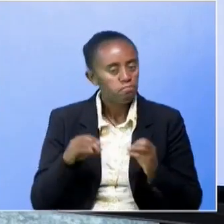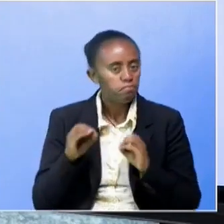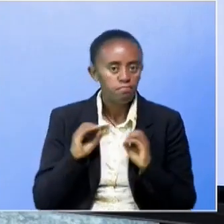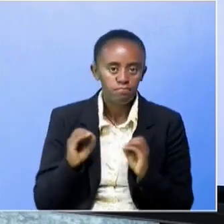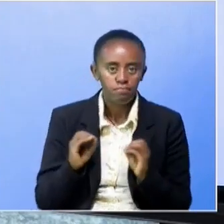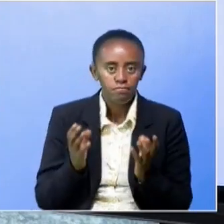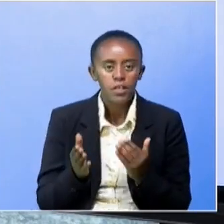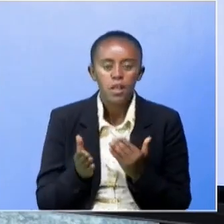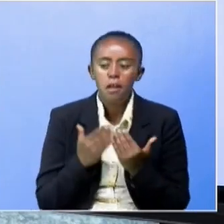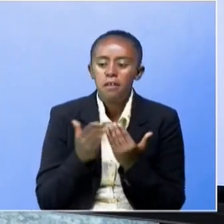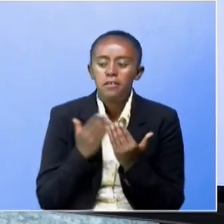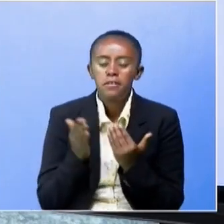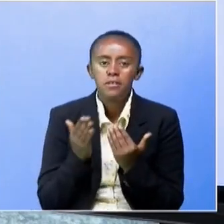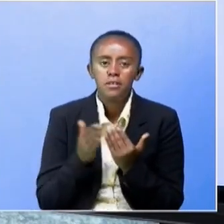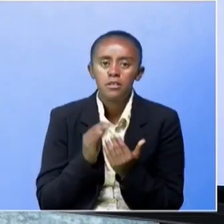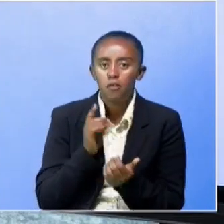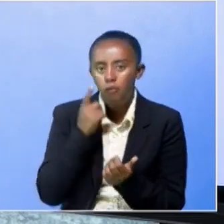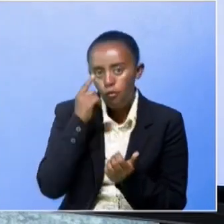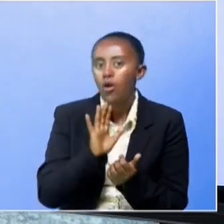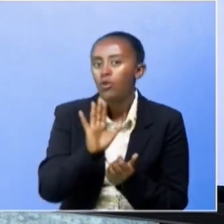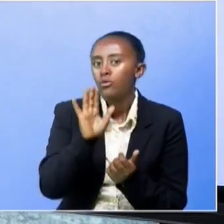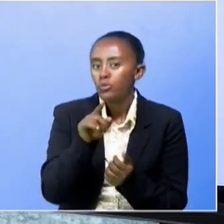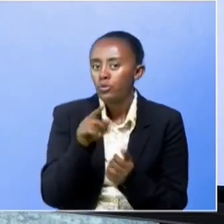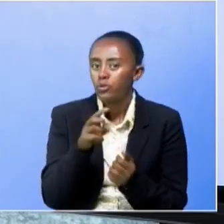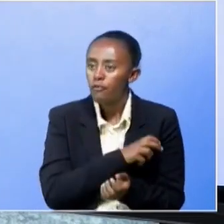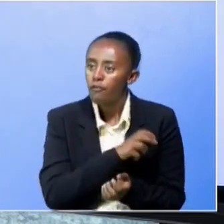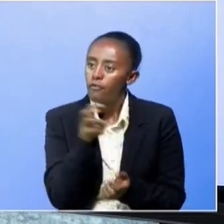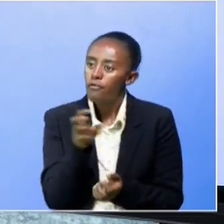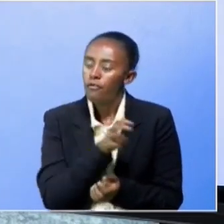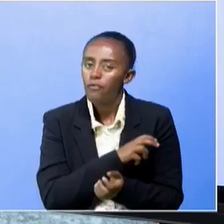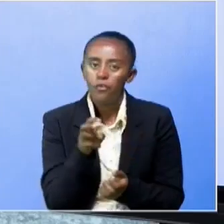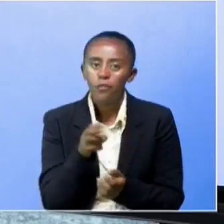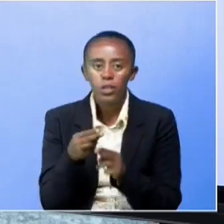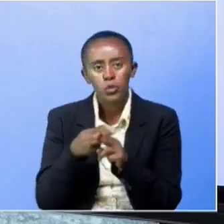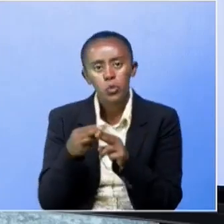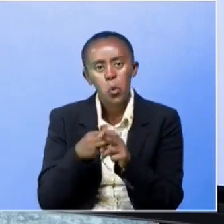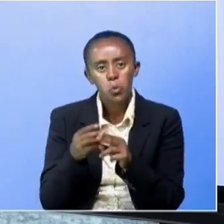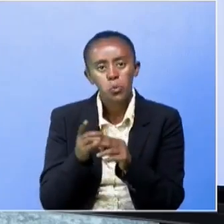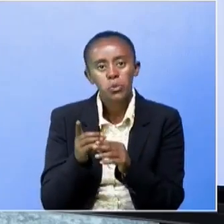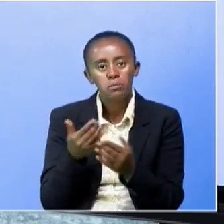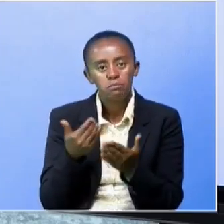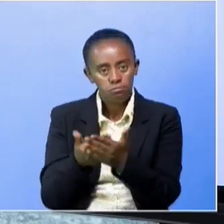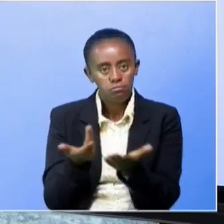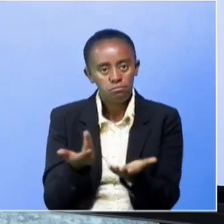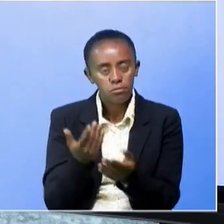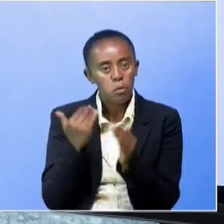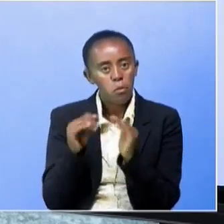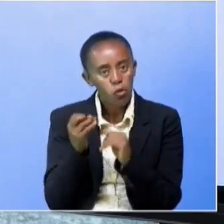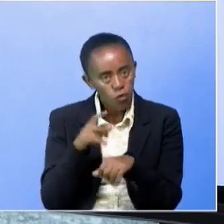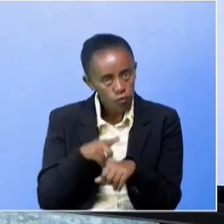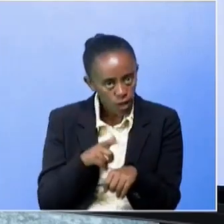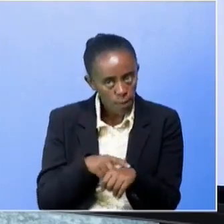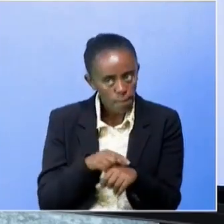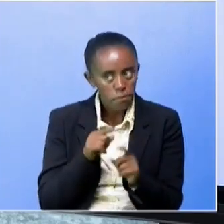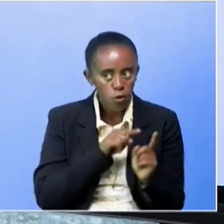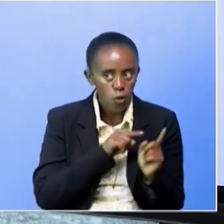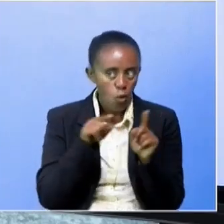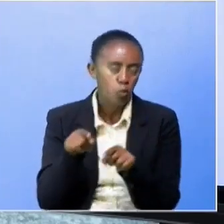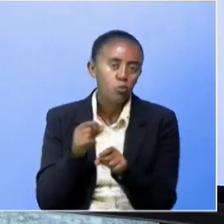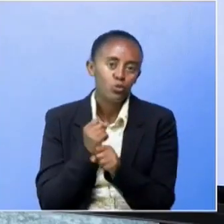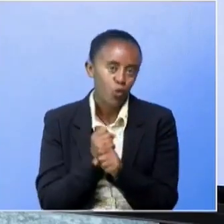be easier for you to travel a short distance amount of time to go to your